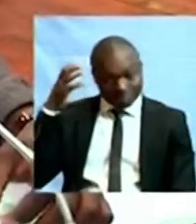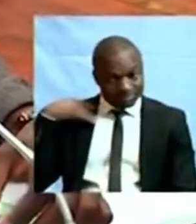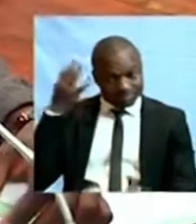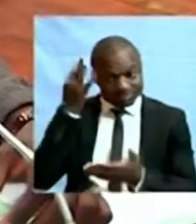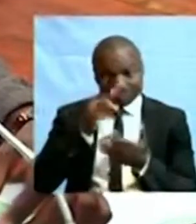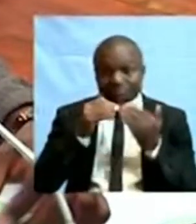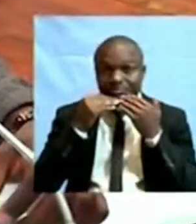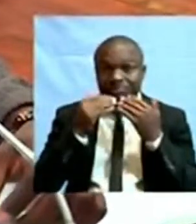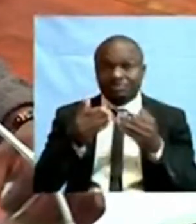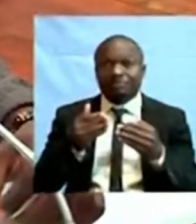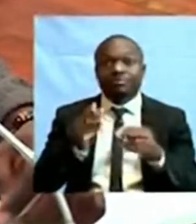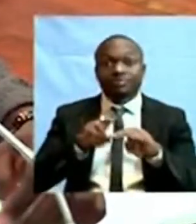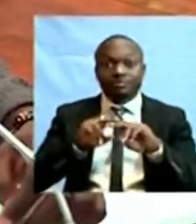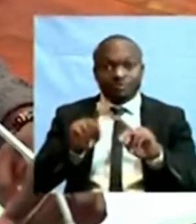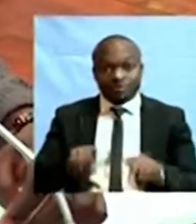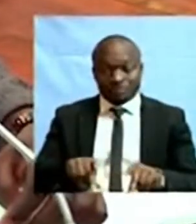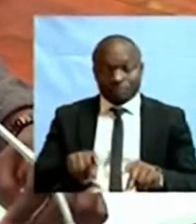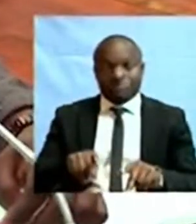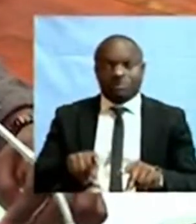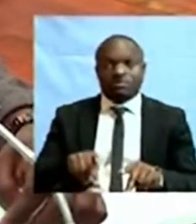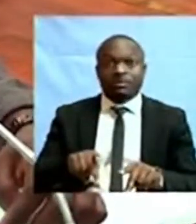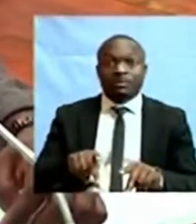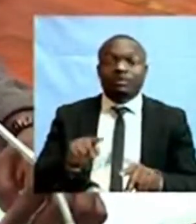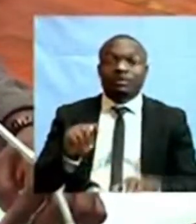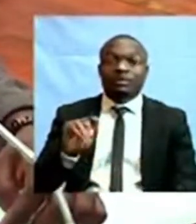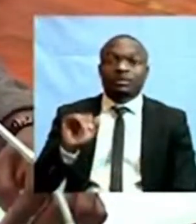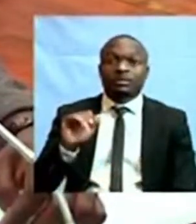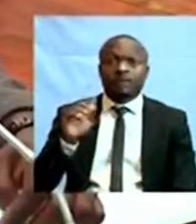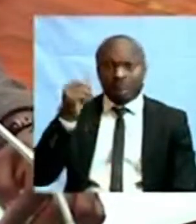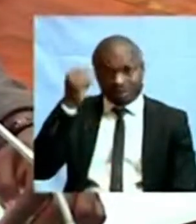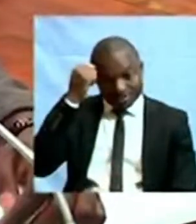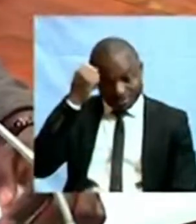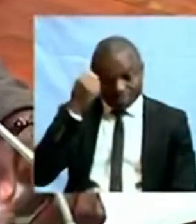Thank you, Chair. My name is Timothy Lumba from the Office of the Clerk.